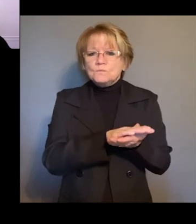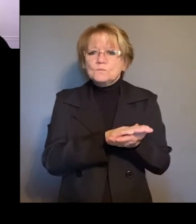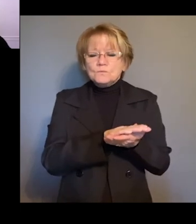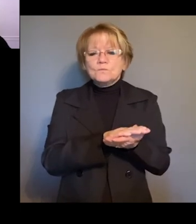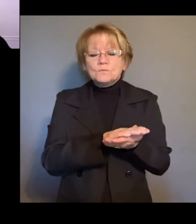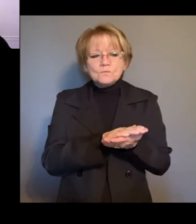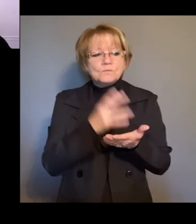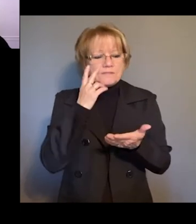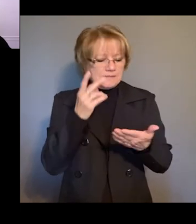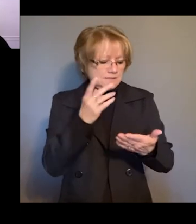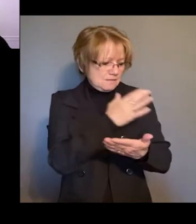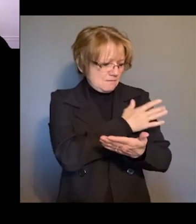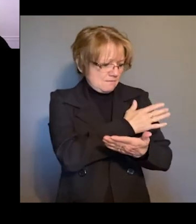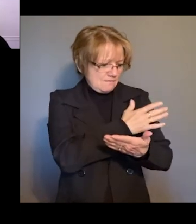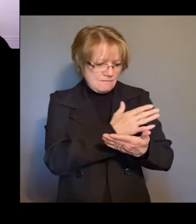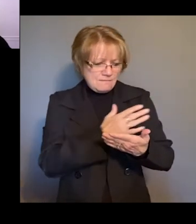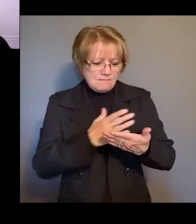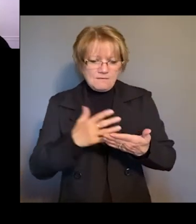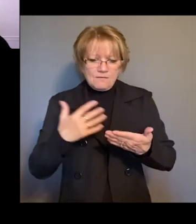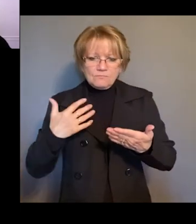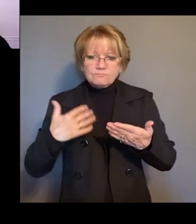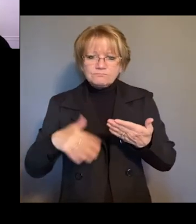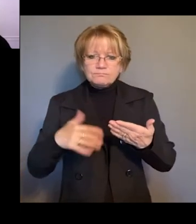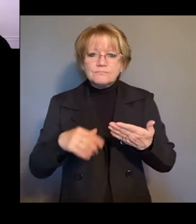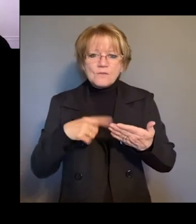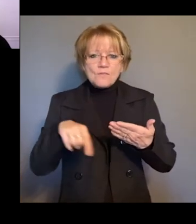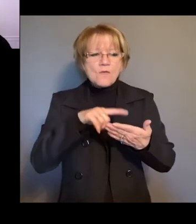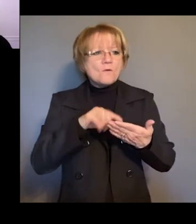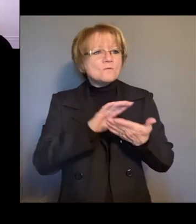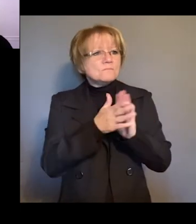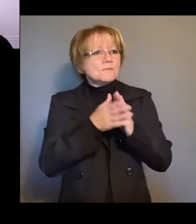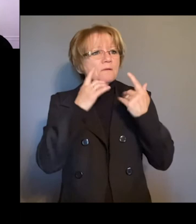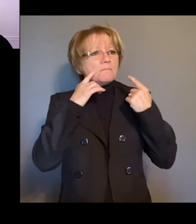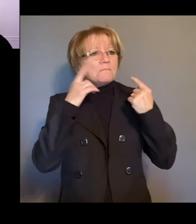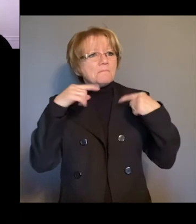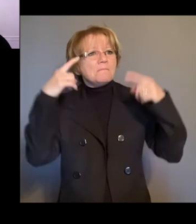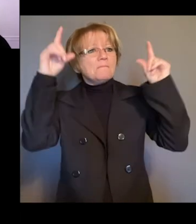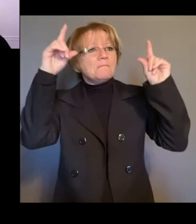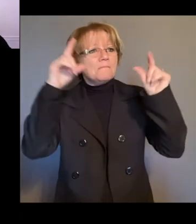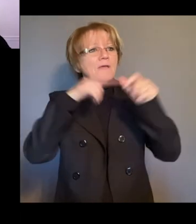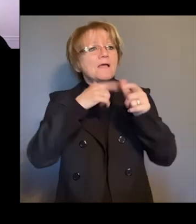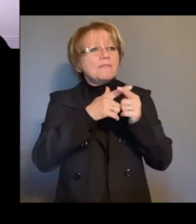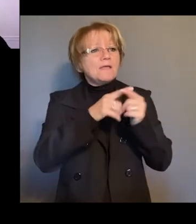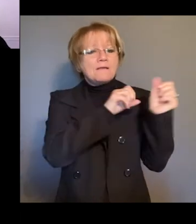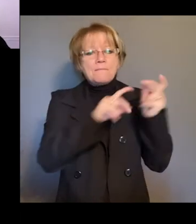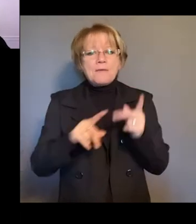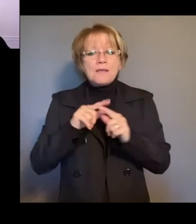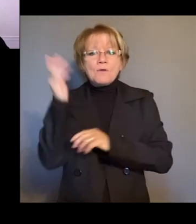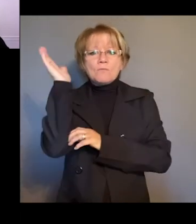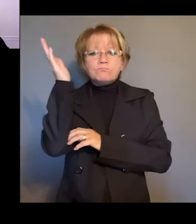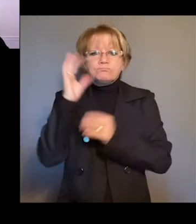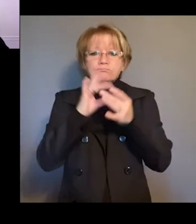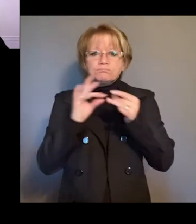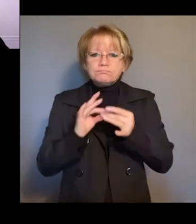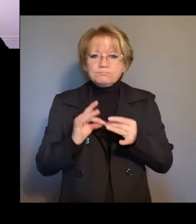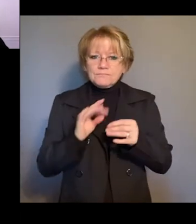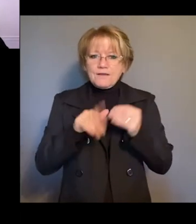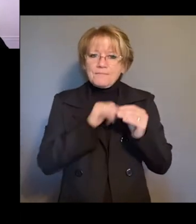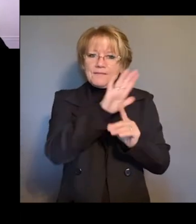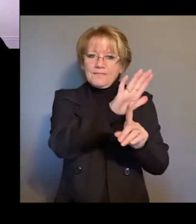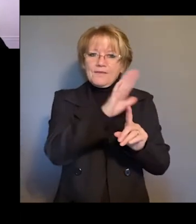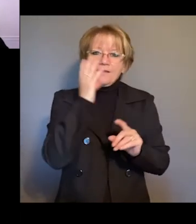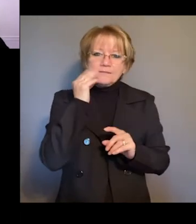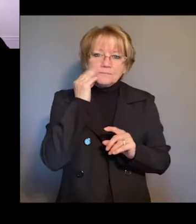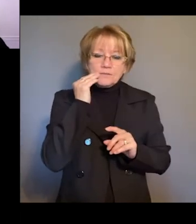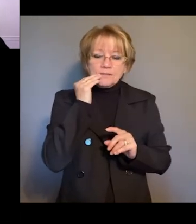through their journey, and they're really at a high pinnacle of their career, and they speak about it. This is a little different. These particular students